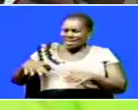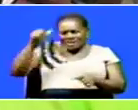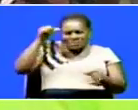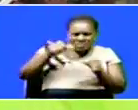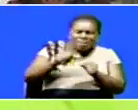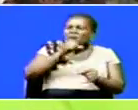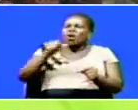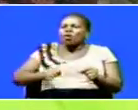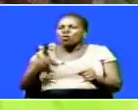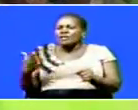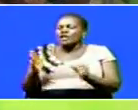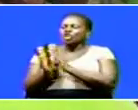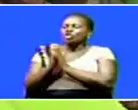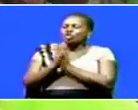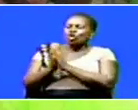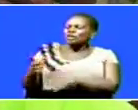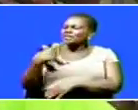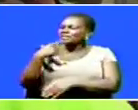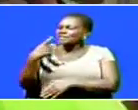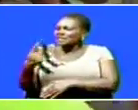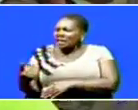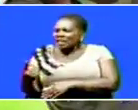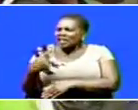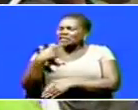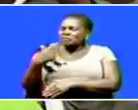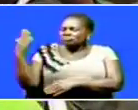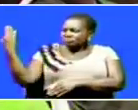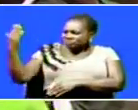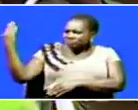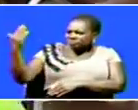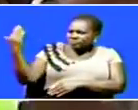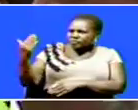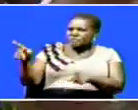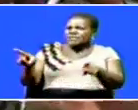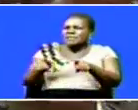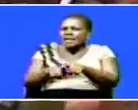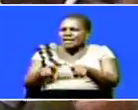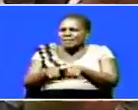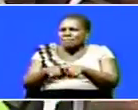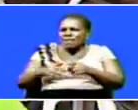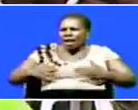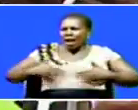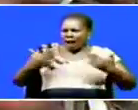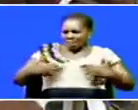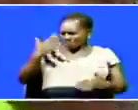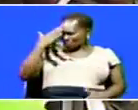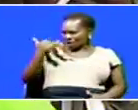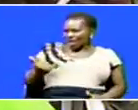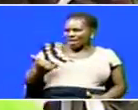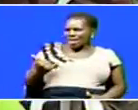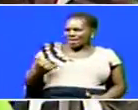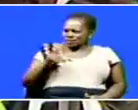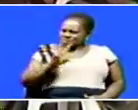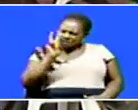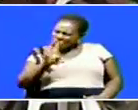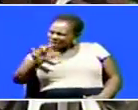maneno, tunahadithiana hadithi, tunaambiana neno la Mungu na tunafurahia jambo hili maana kila mtu